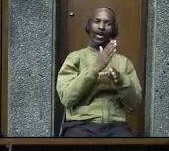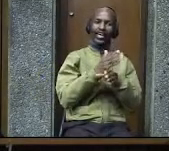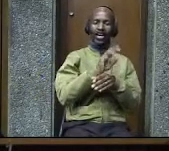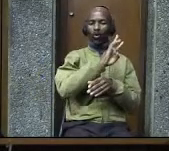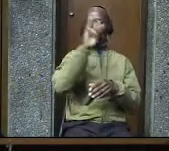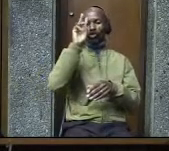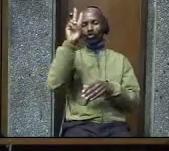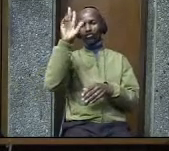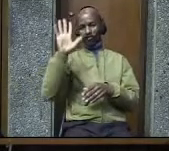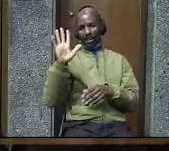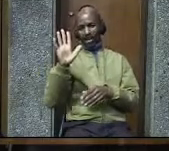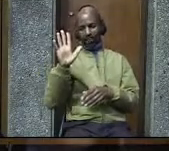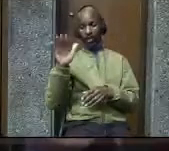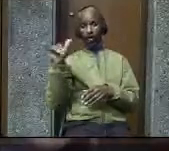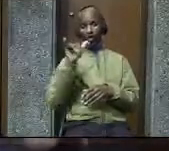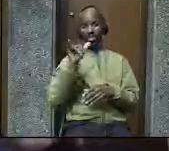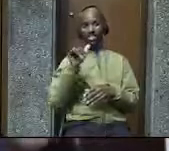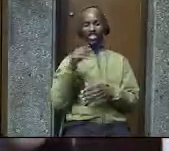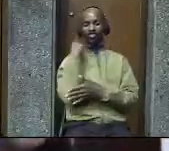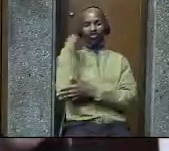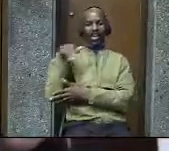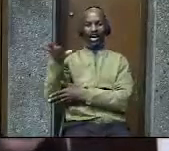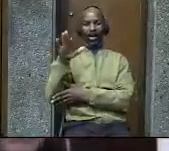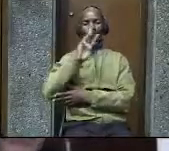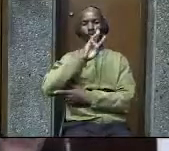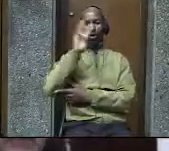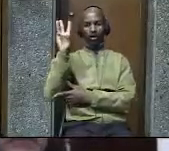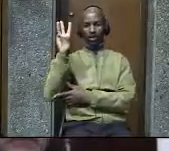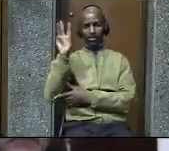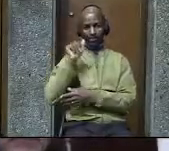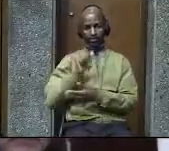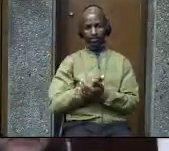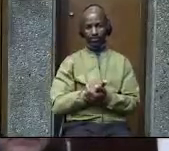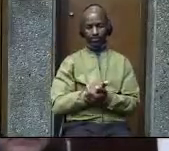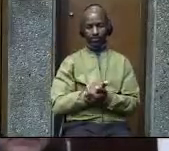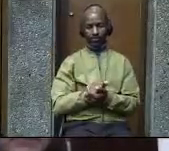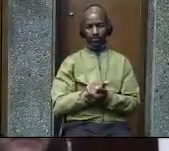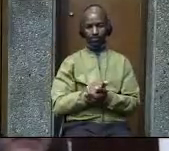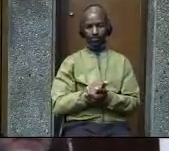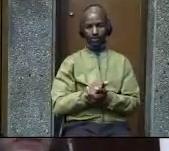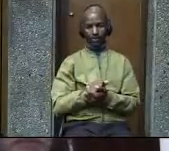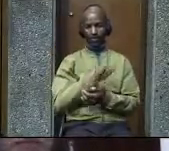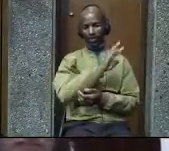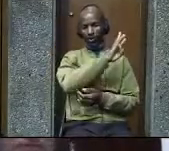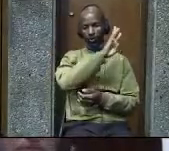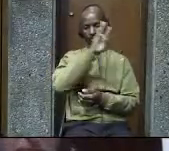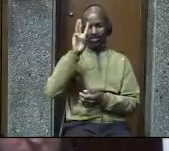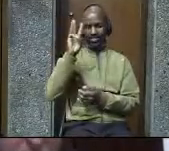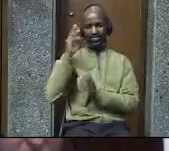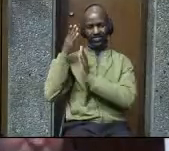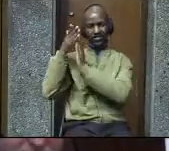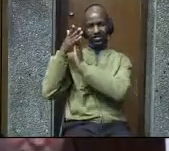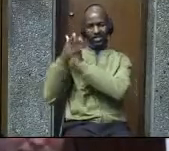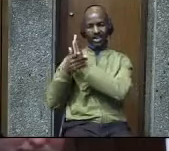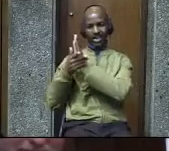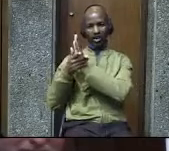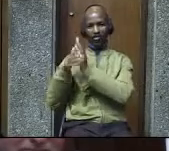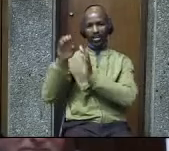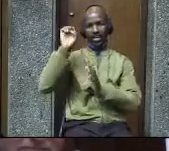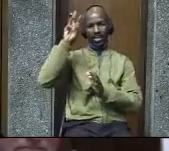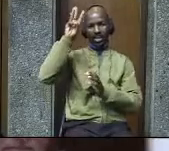Ward 25, which is the rural ward of the western part of